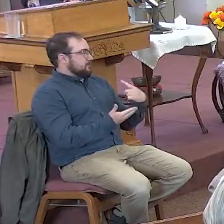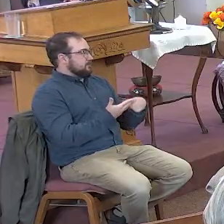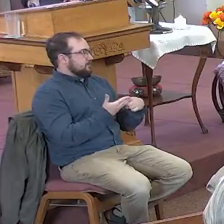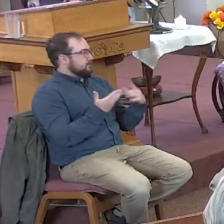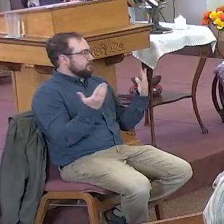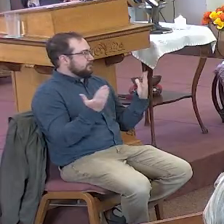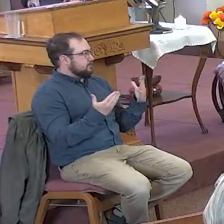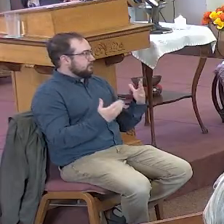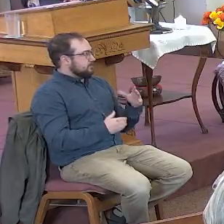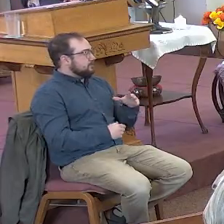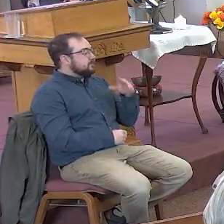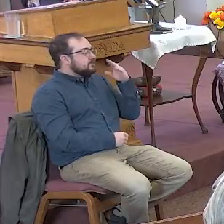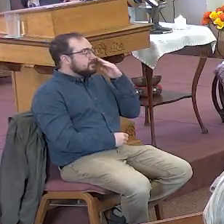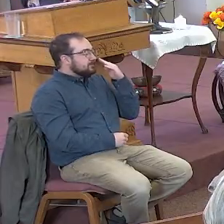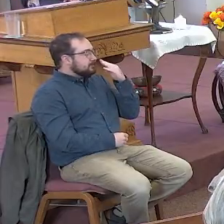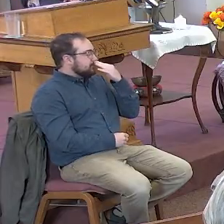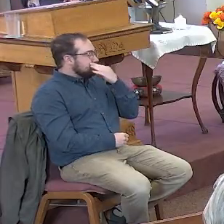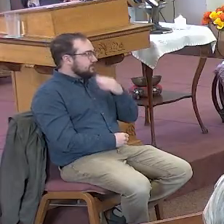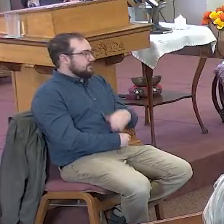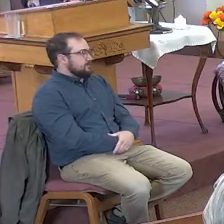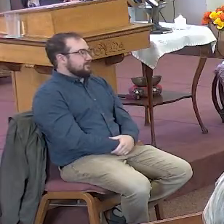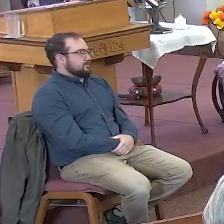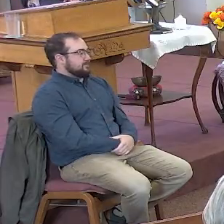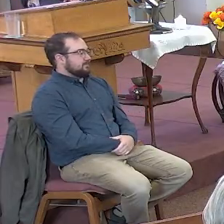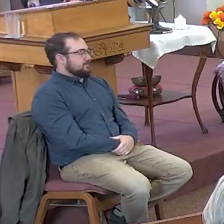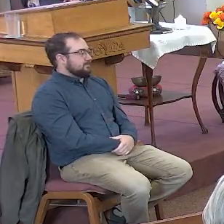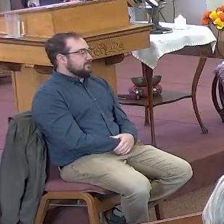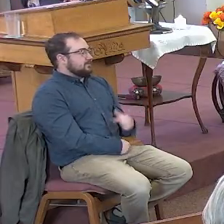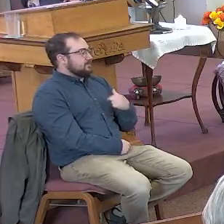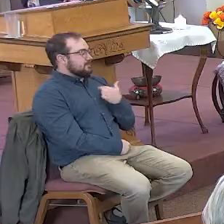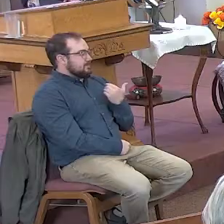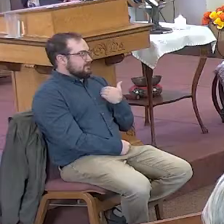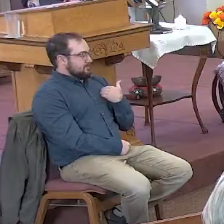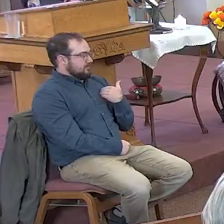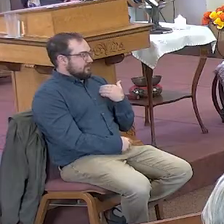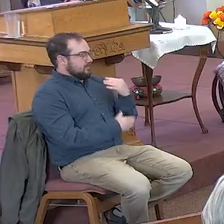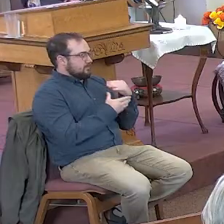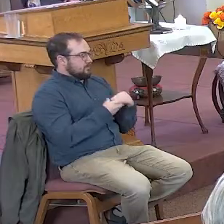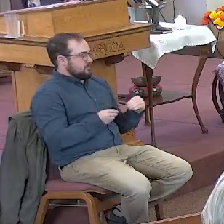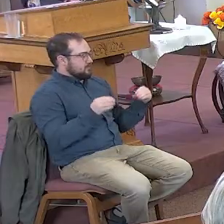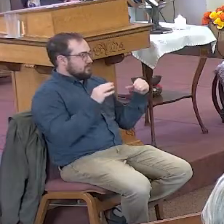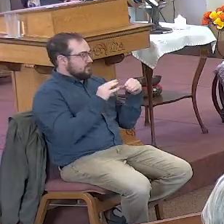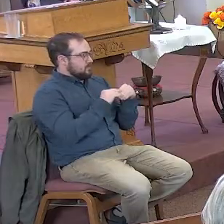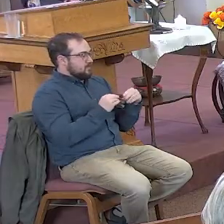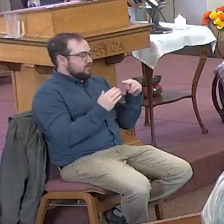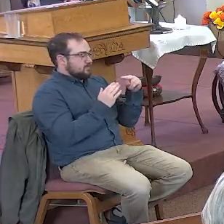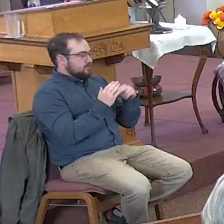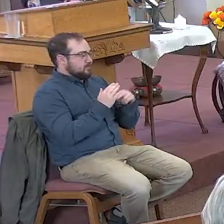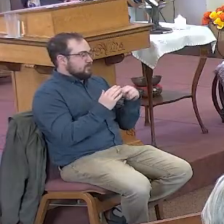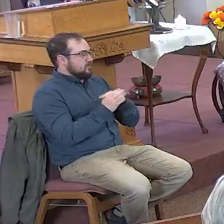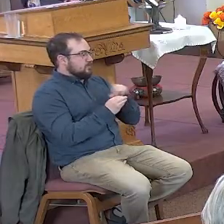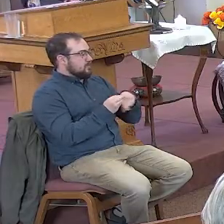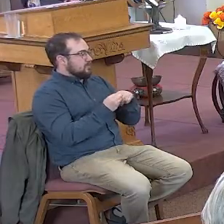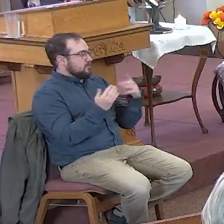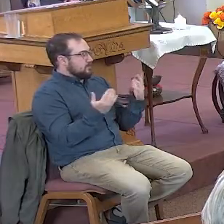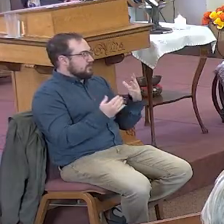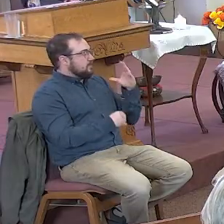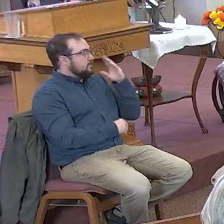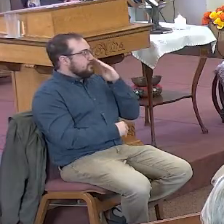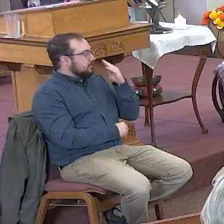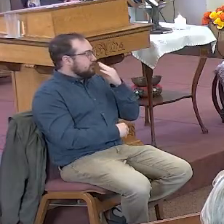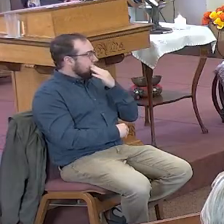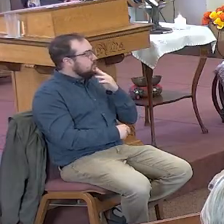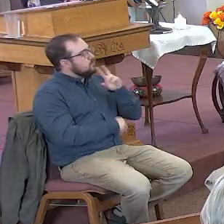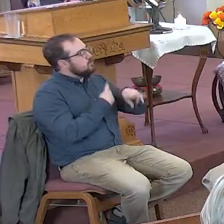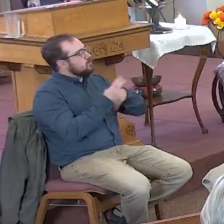about flowers, aren't we? And I have a story to read about flowers. First, what kind of